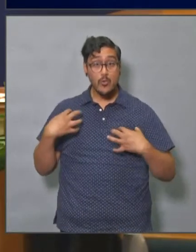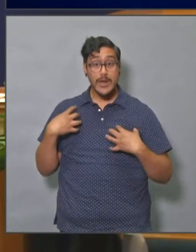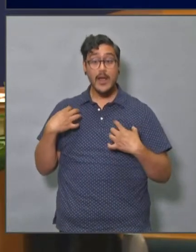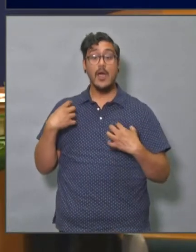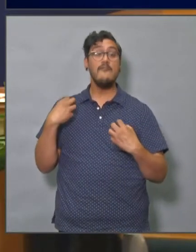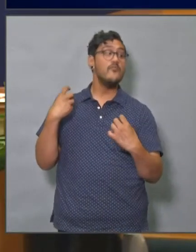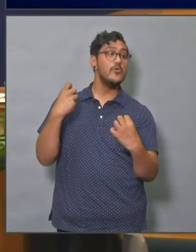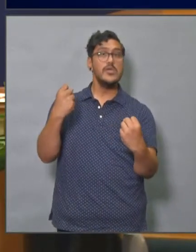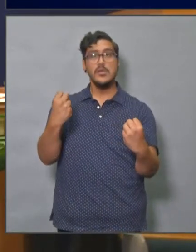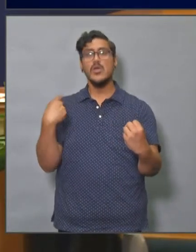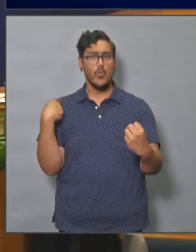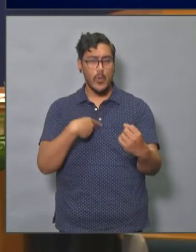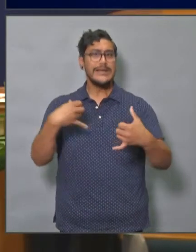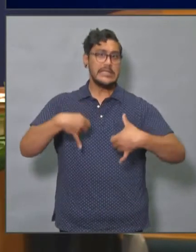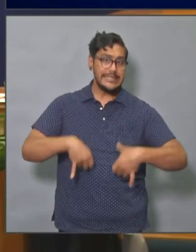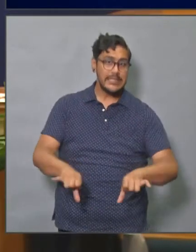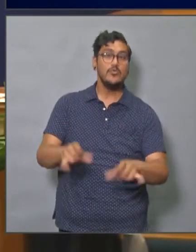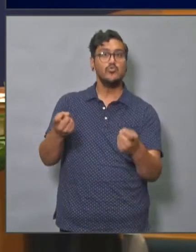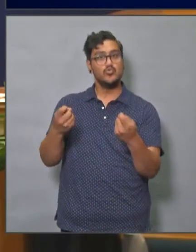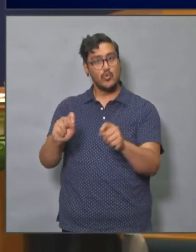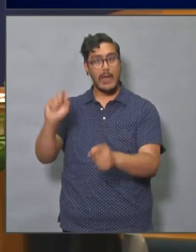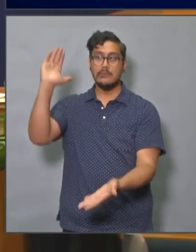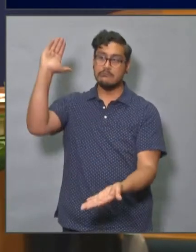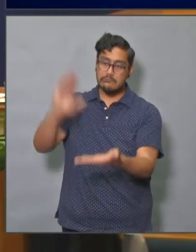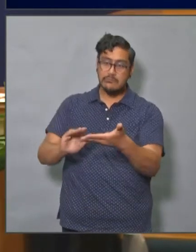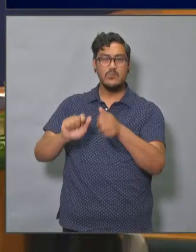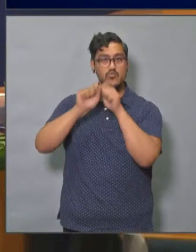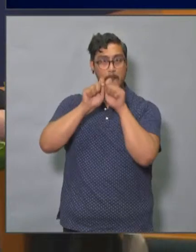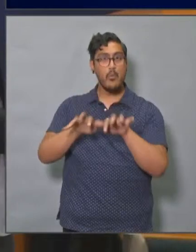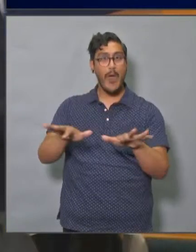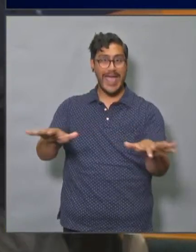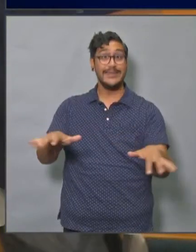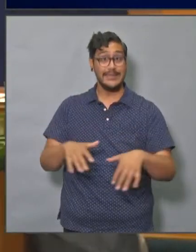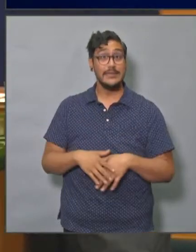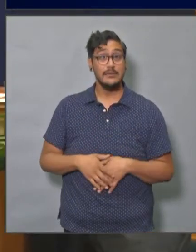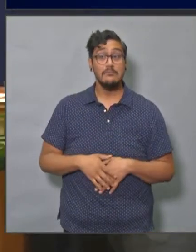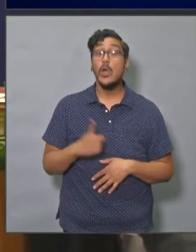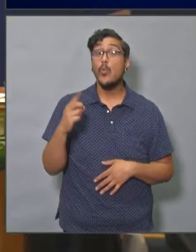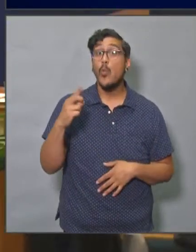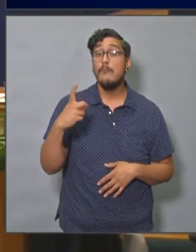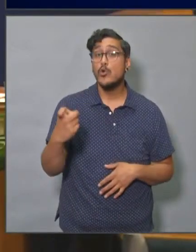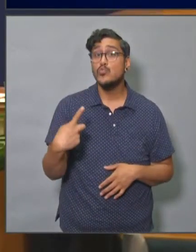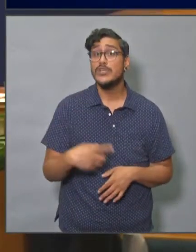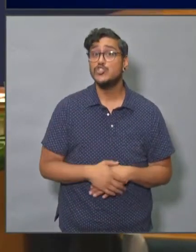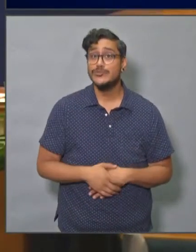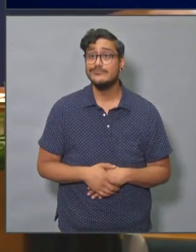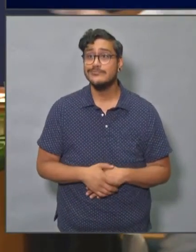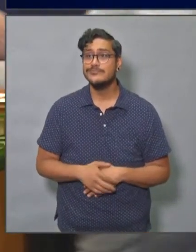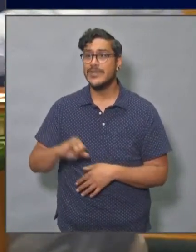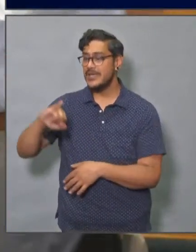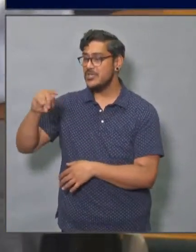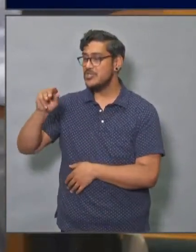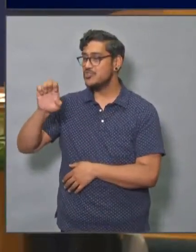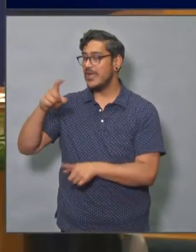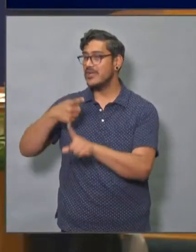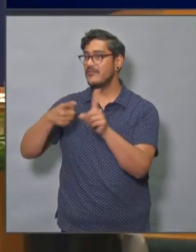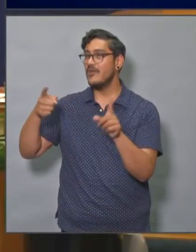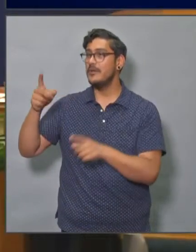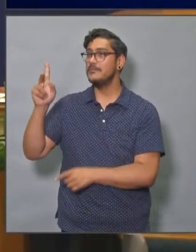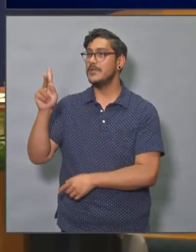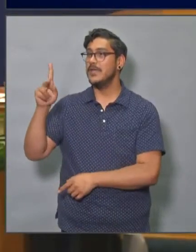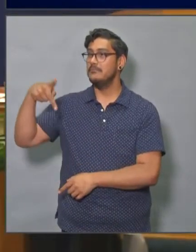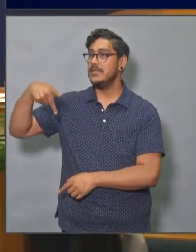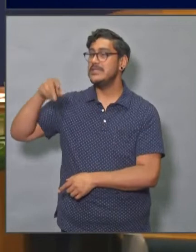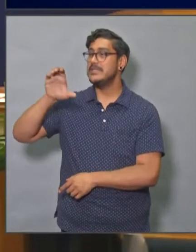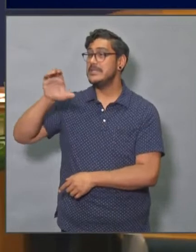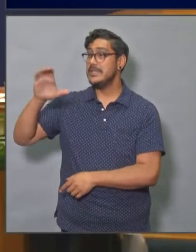of still slowing the spread. We'll take one more question. And that will be from Jackie Fortier with KPCC. Please go